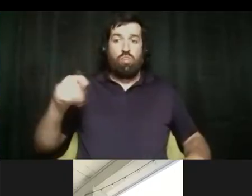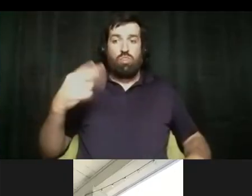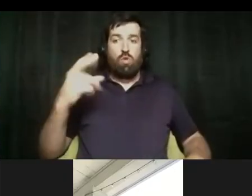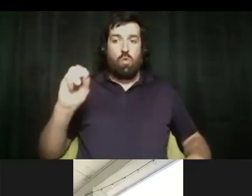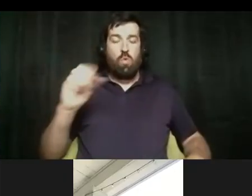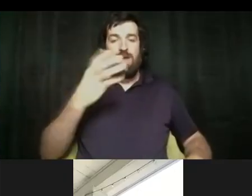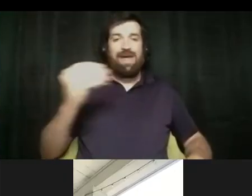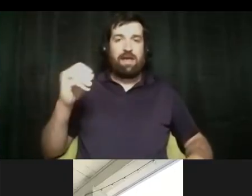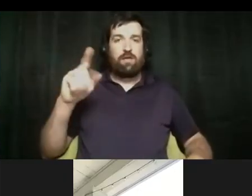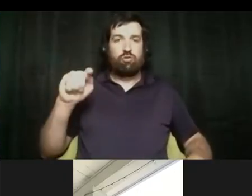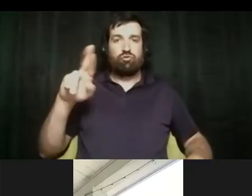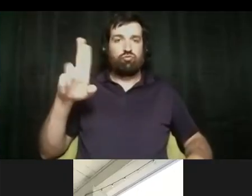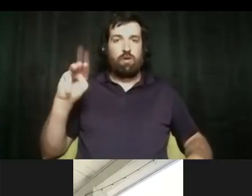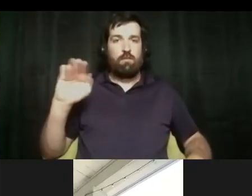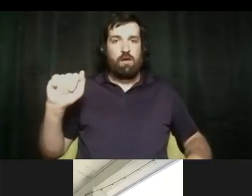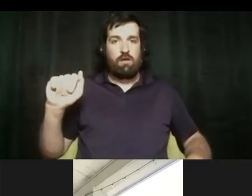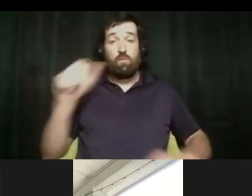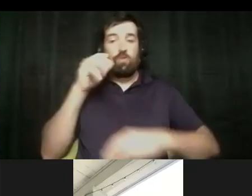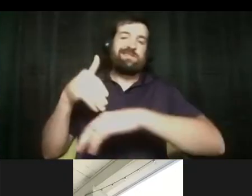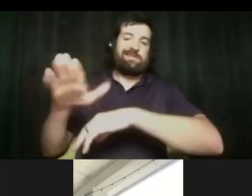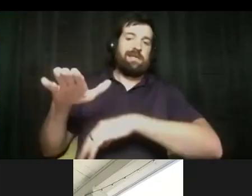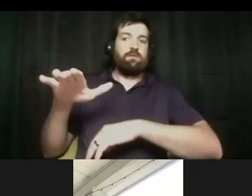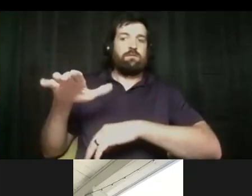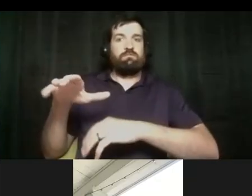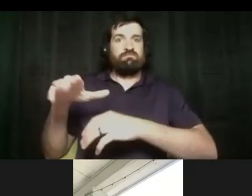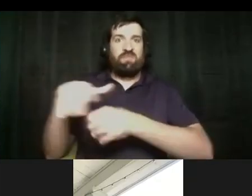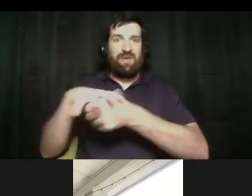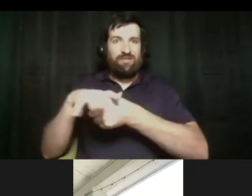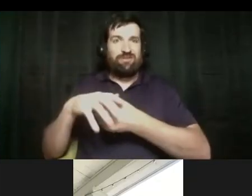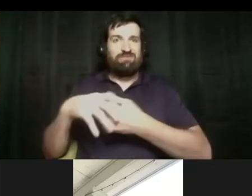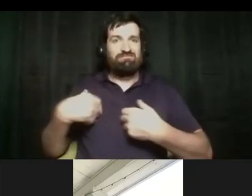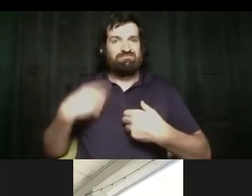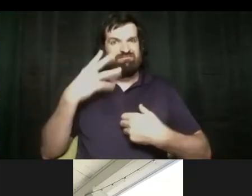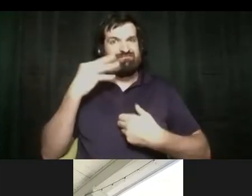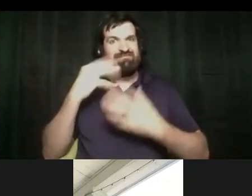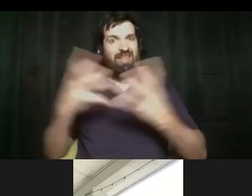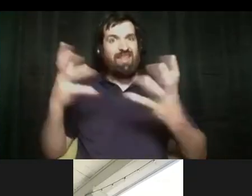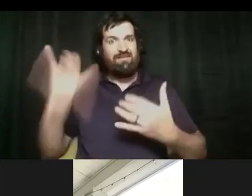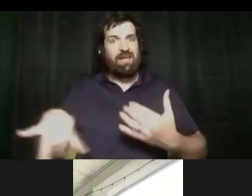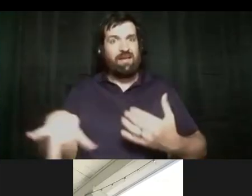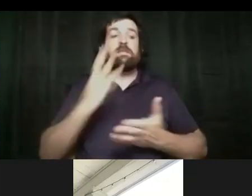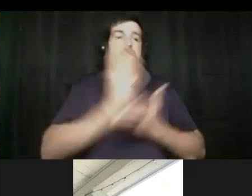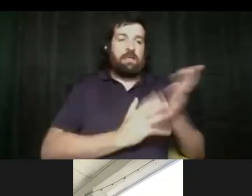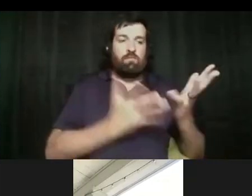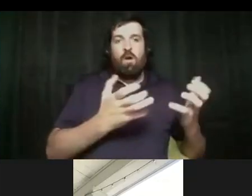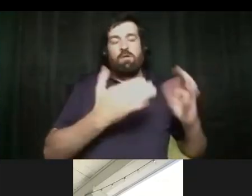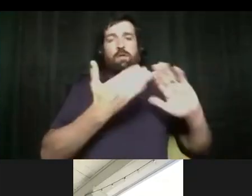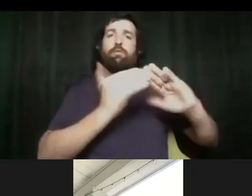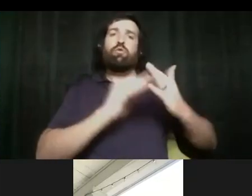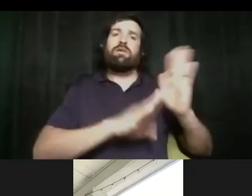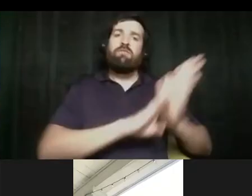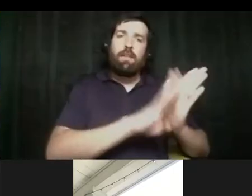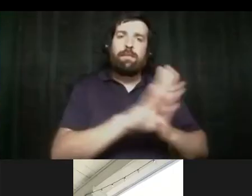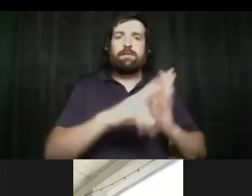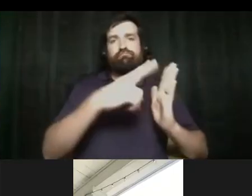so we'll send them to a facility that does lots of orthopedics and trauma. Some people want to do community development and